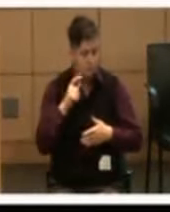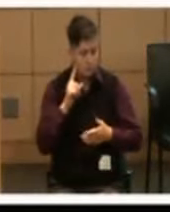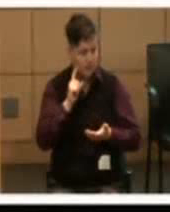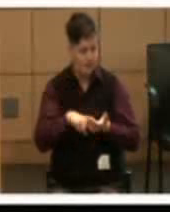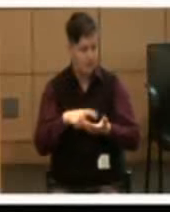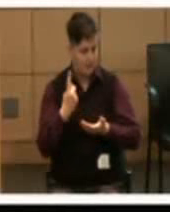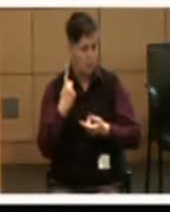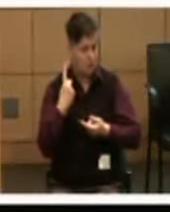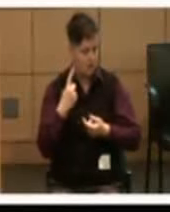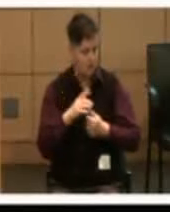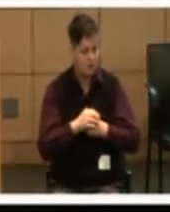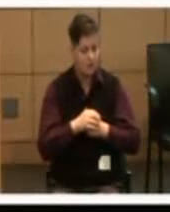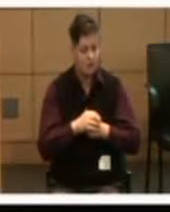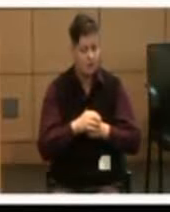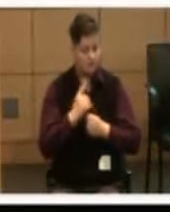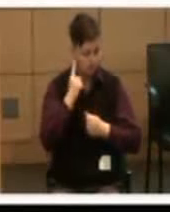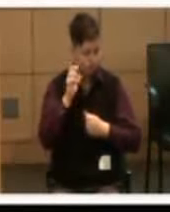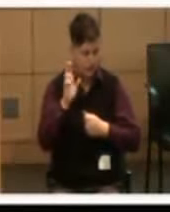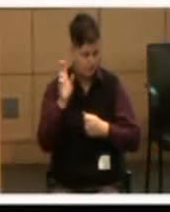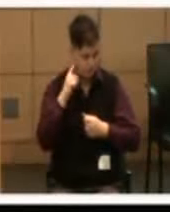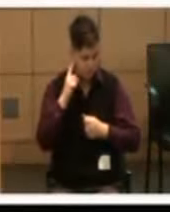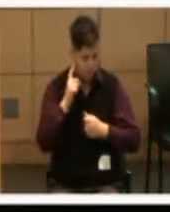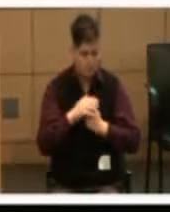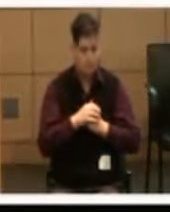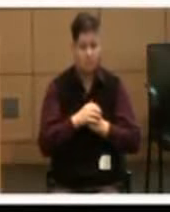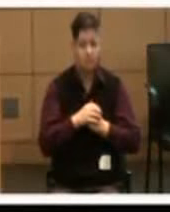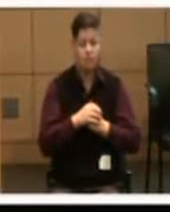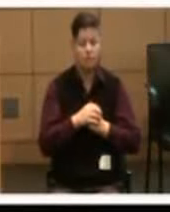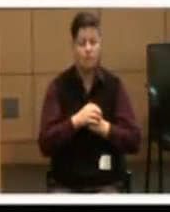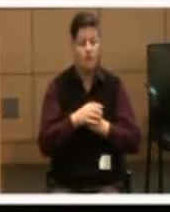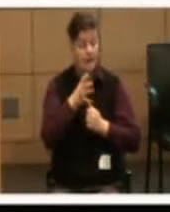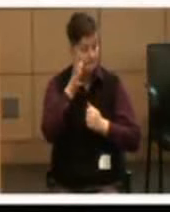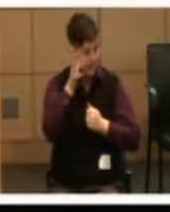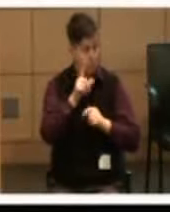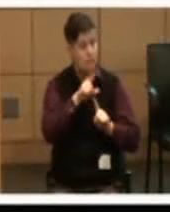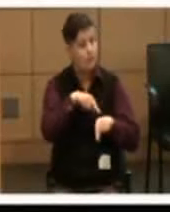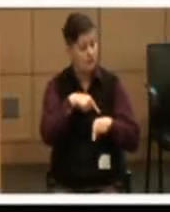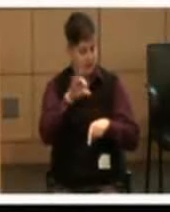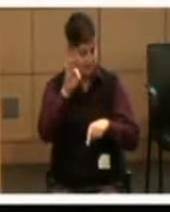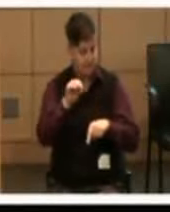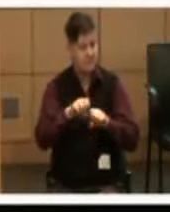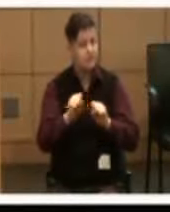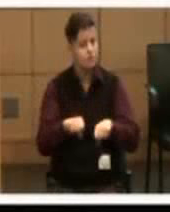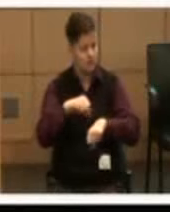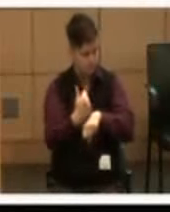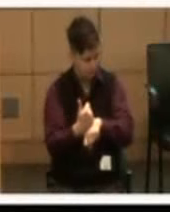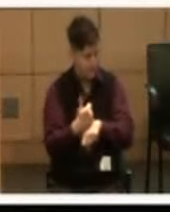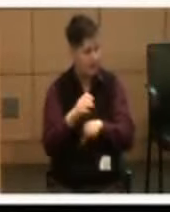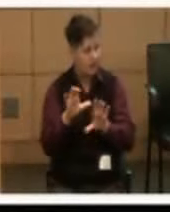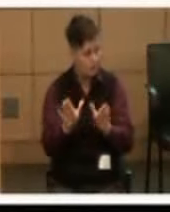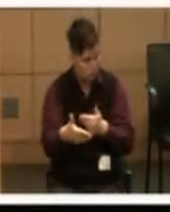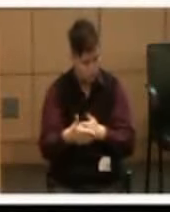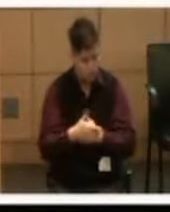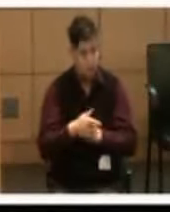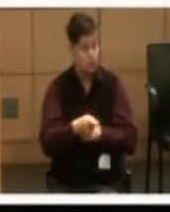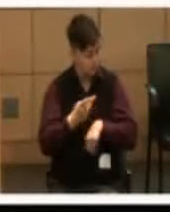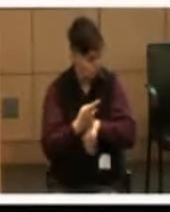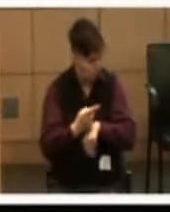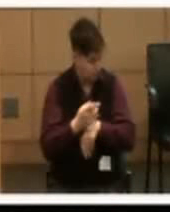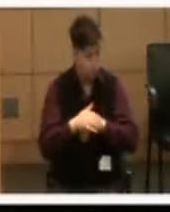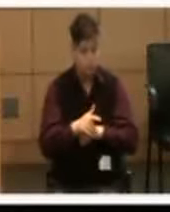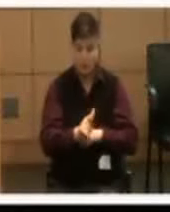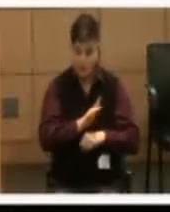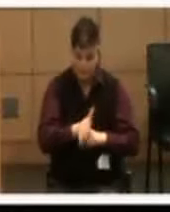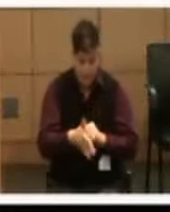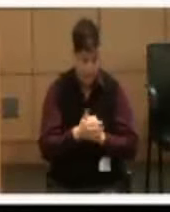And parents reported that she was using an FM system in the classroom and that she was doing